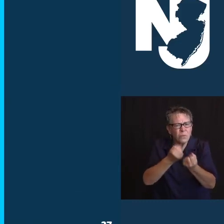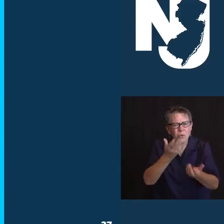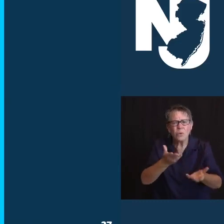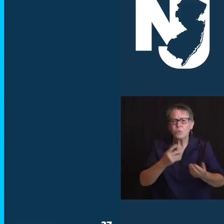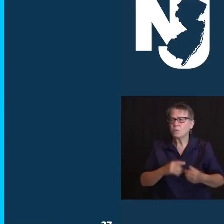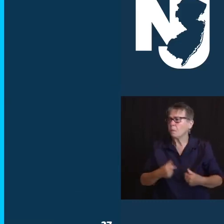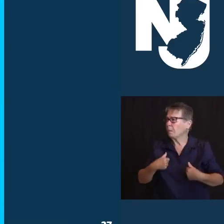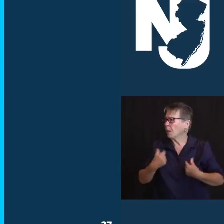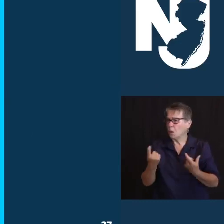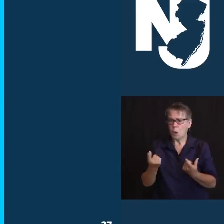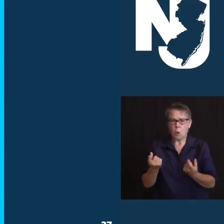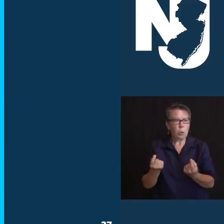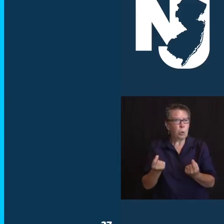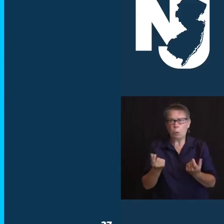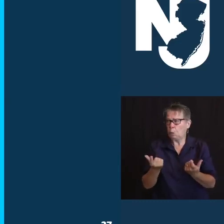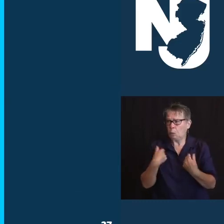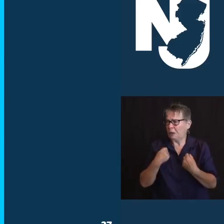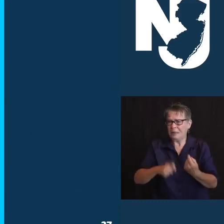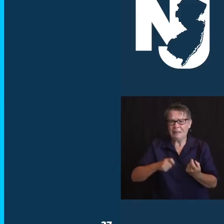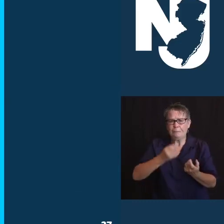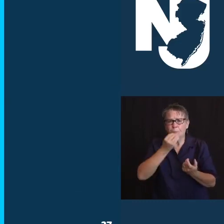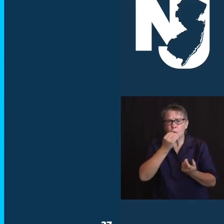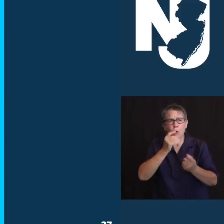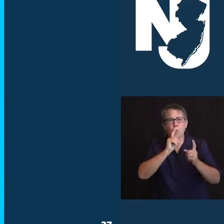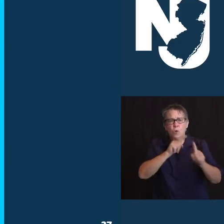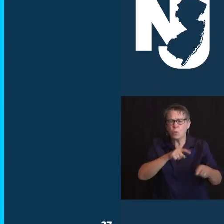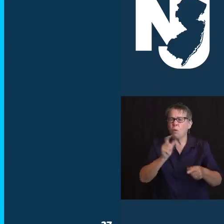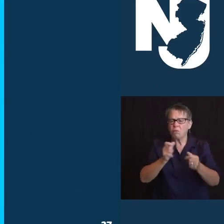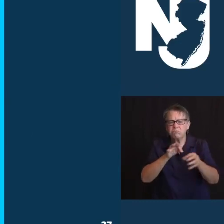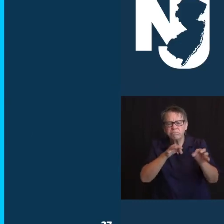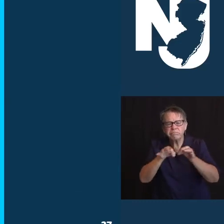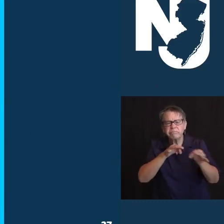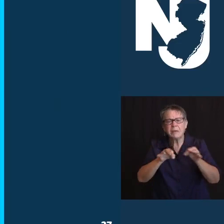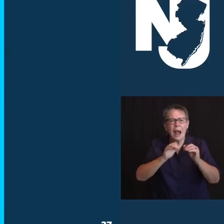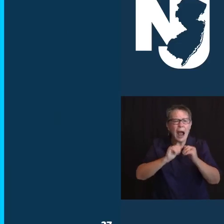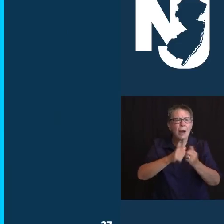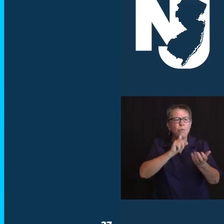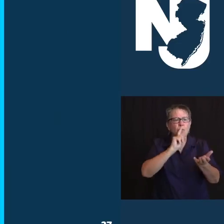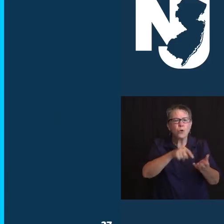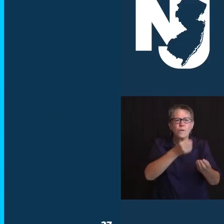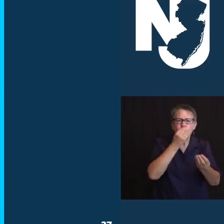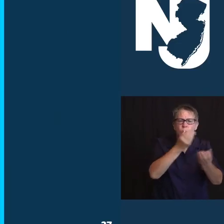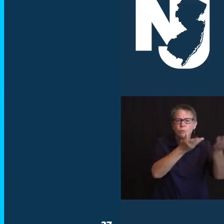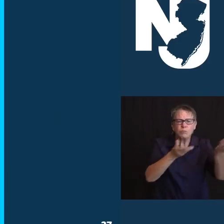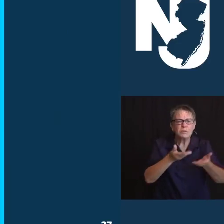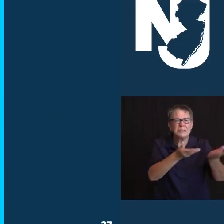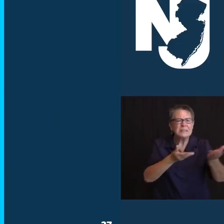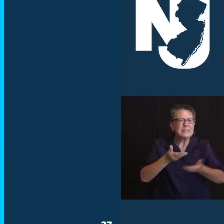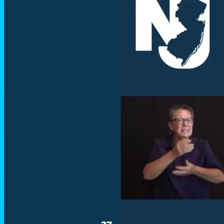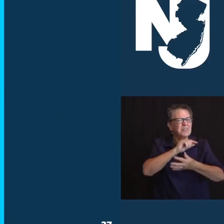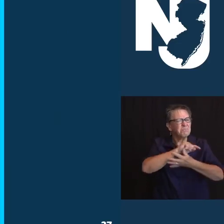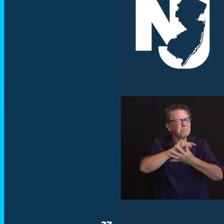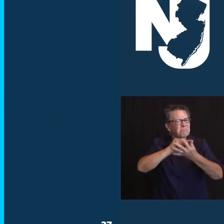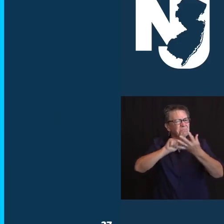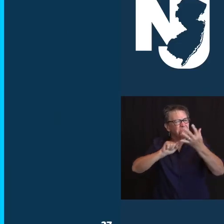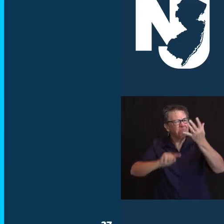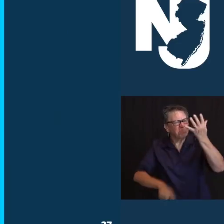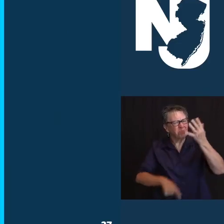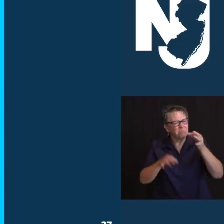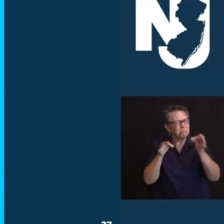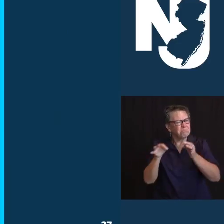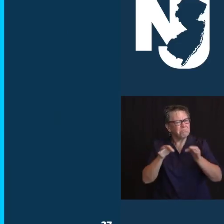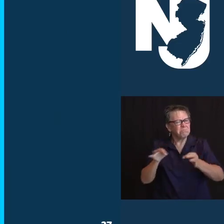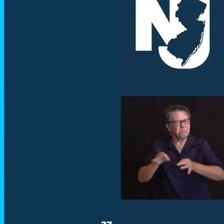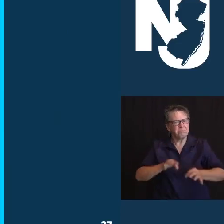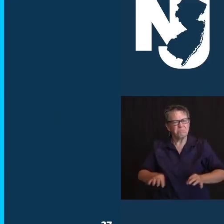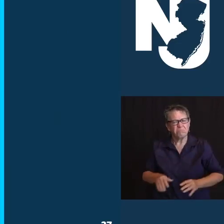will never ask for your Social Security number, your financial information, or your immigration status.